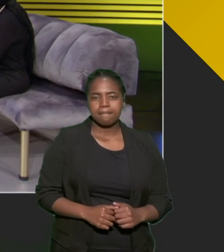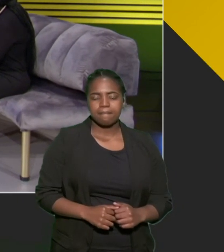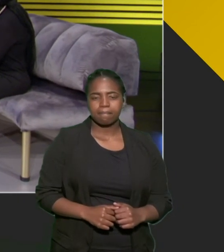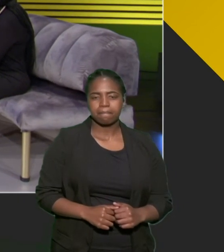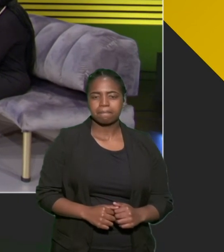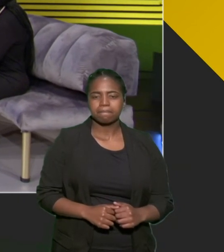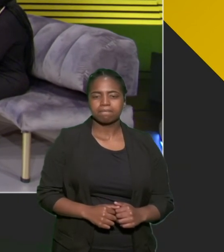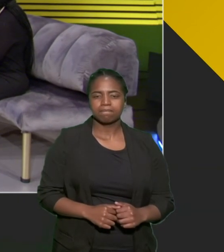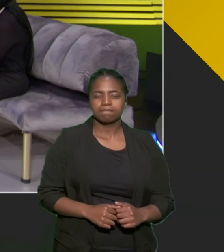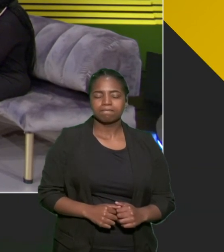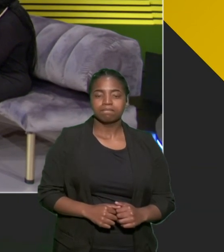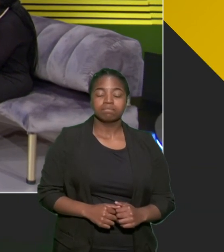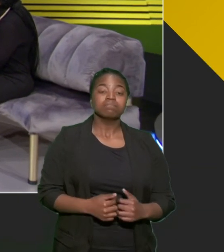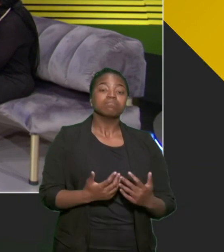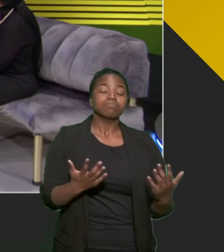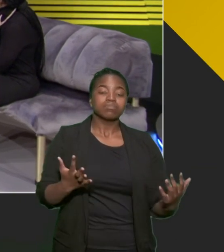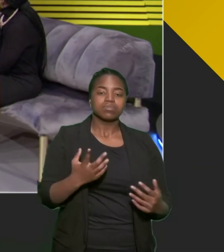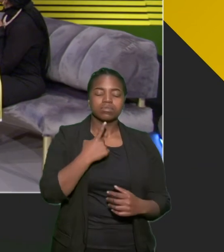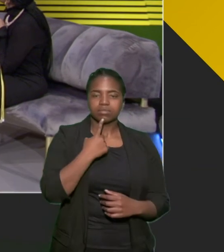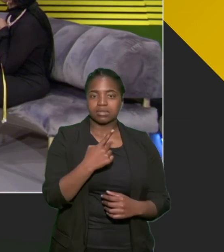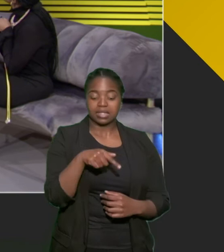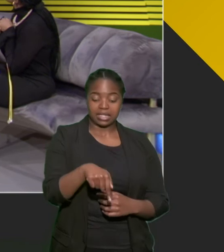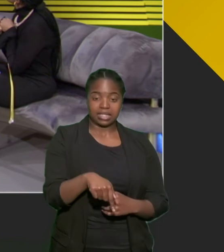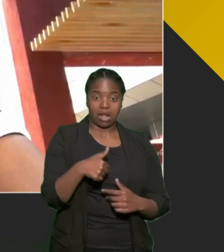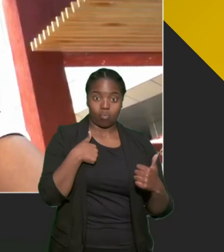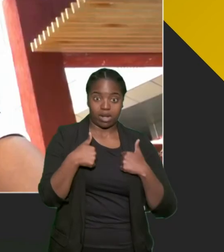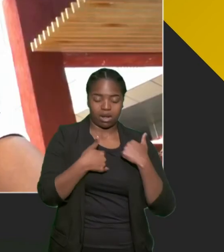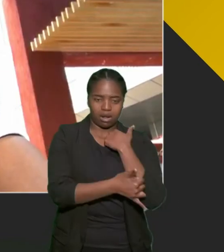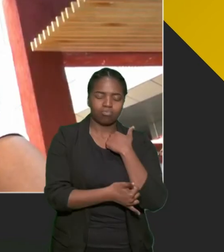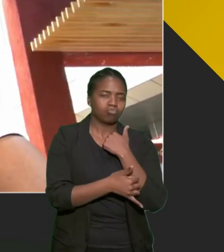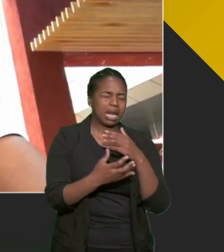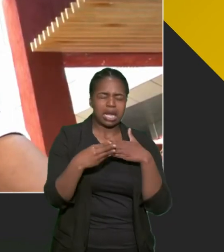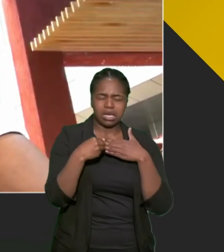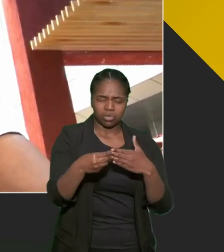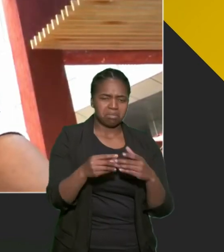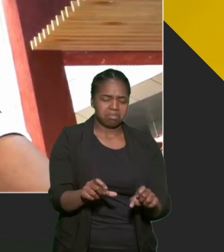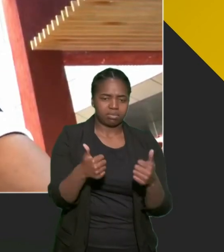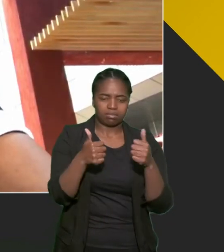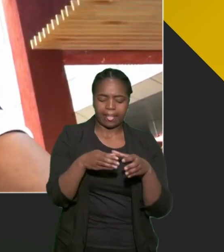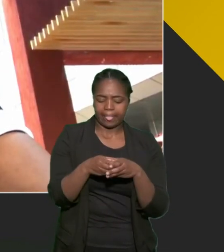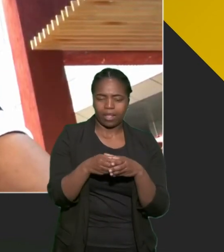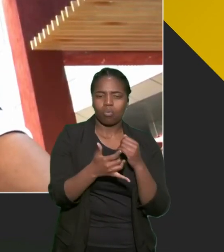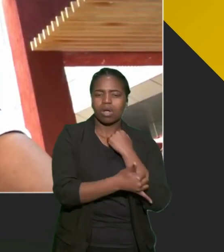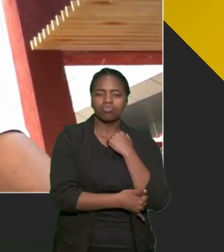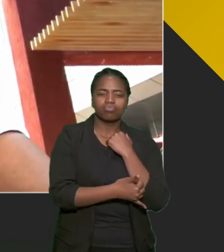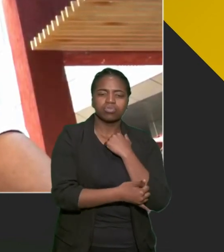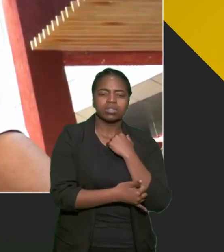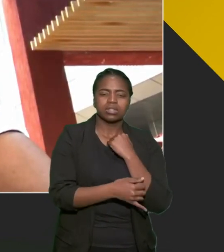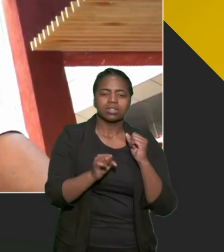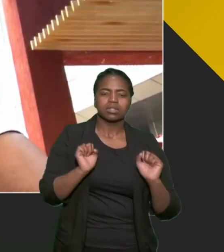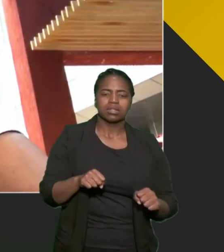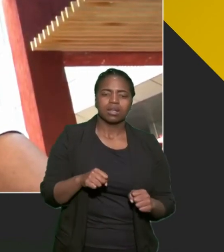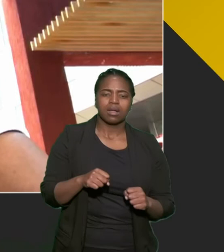Well, I would say good leadership, first of all. Mm. This is a small country, it's a landlocked country. I